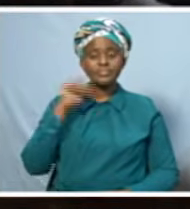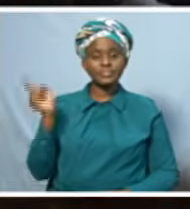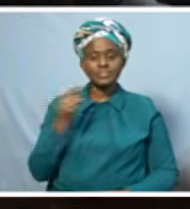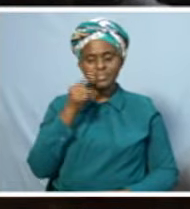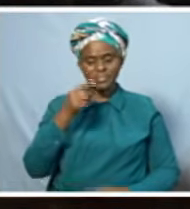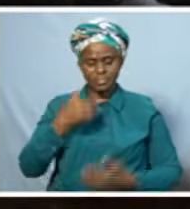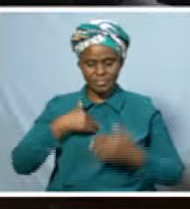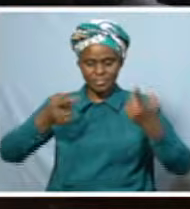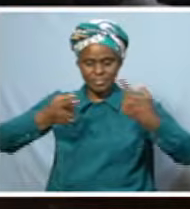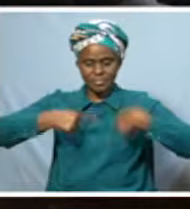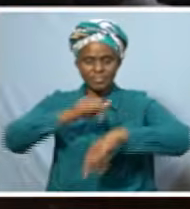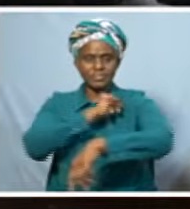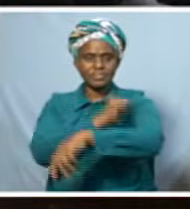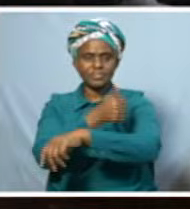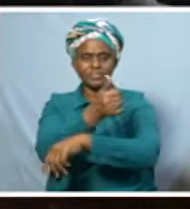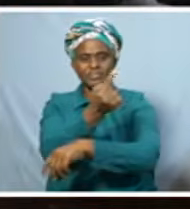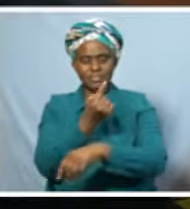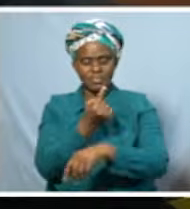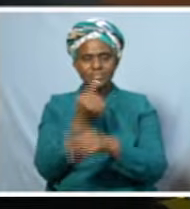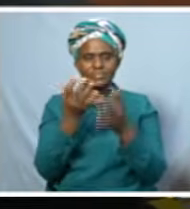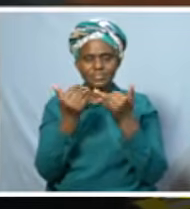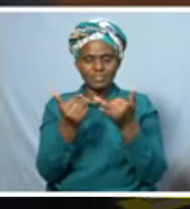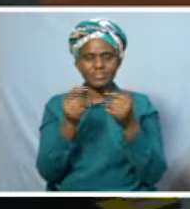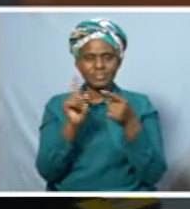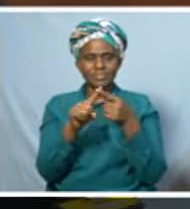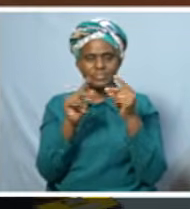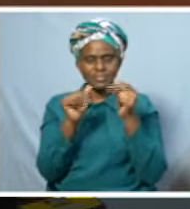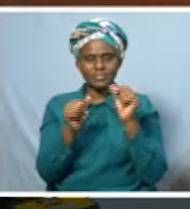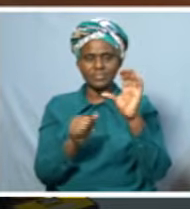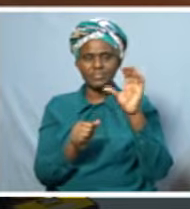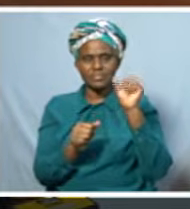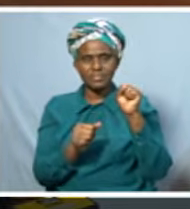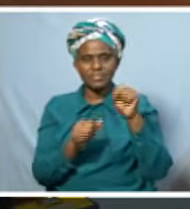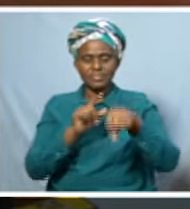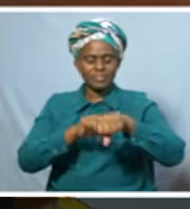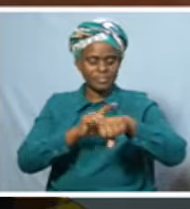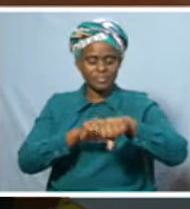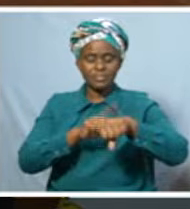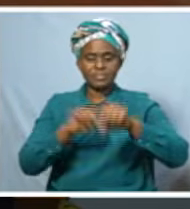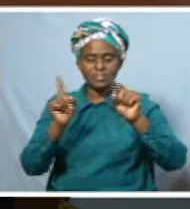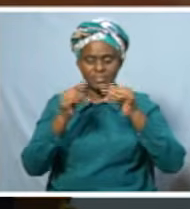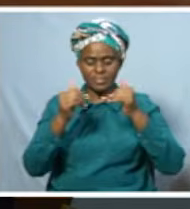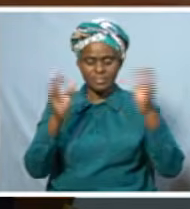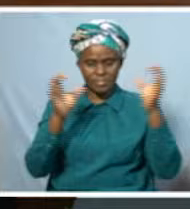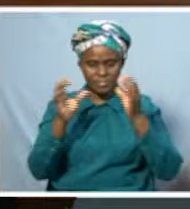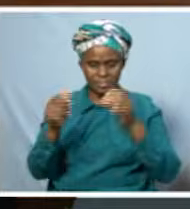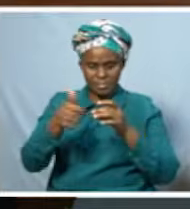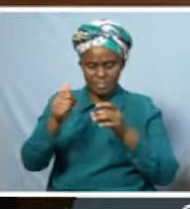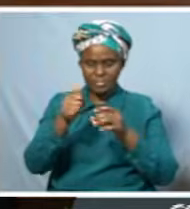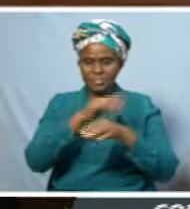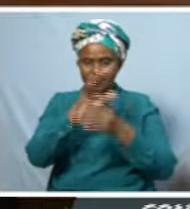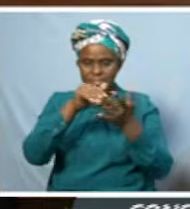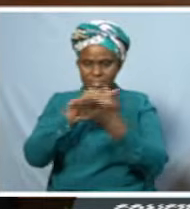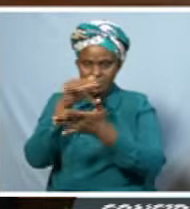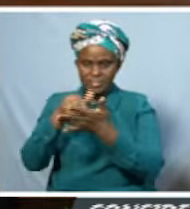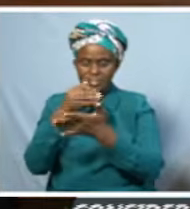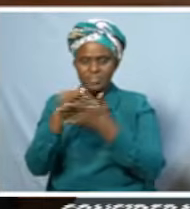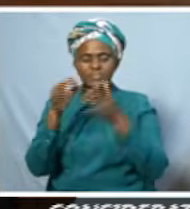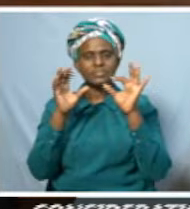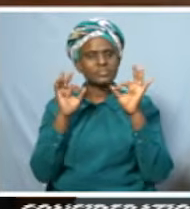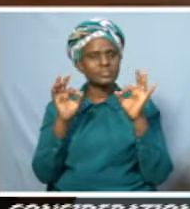have local authorities appearing, we want to reach CS a stage where councils are centers of